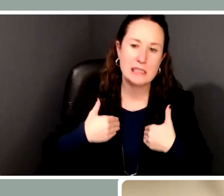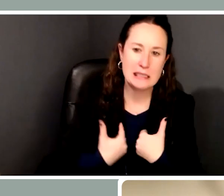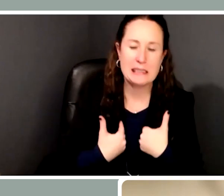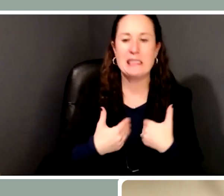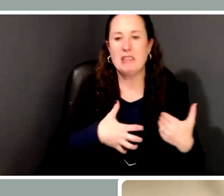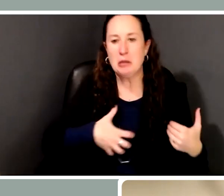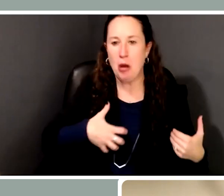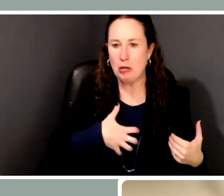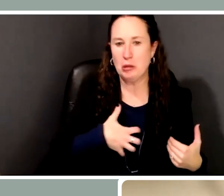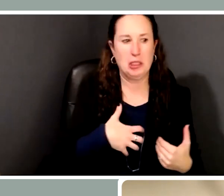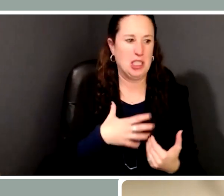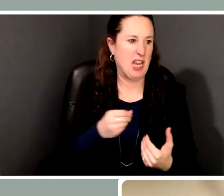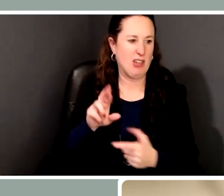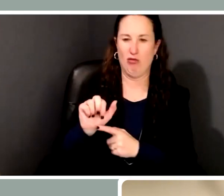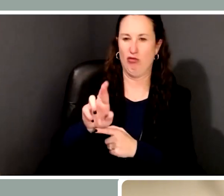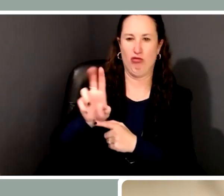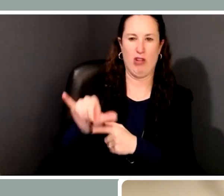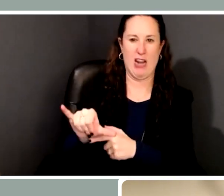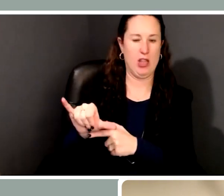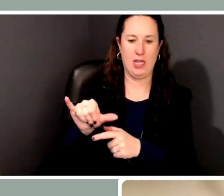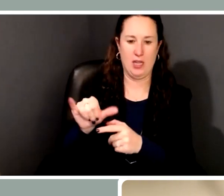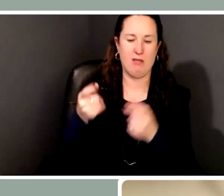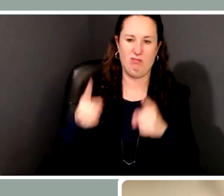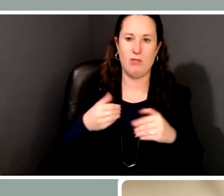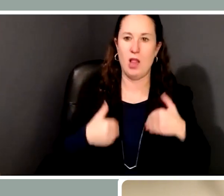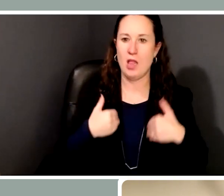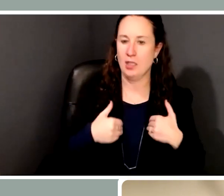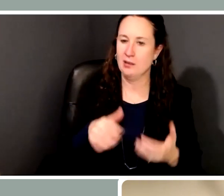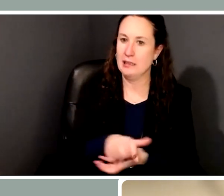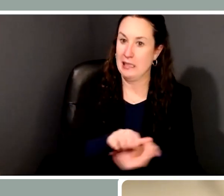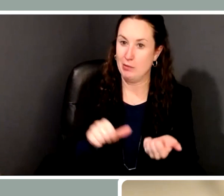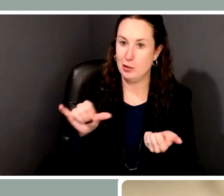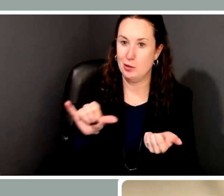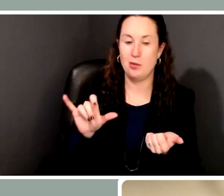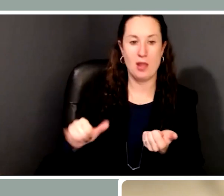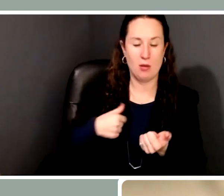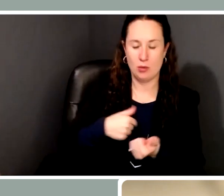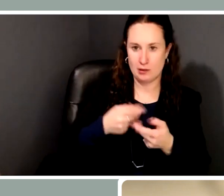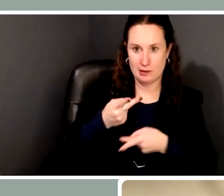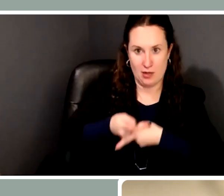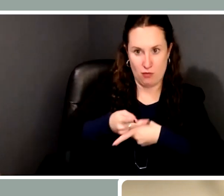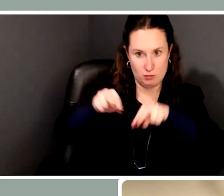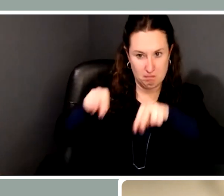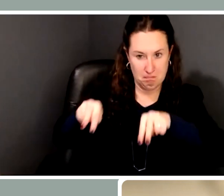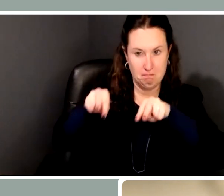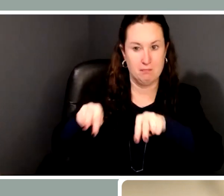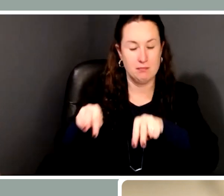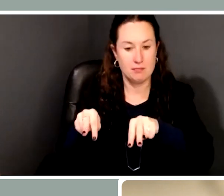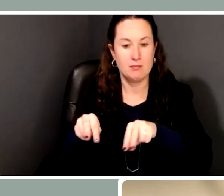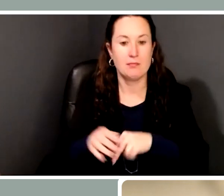including very rarely causing some damage to the lungs, which is something that we're really very careful for and very vigilant about.